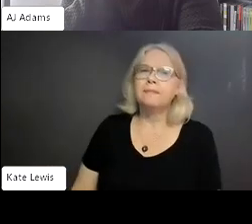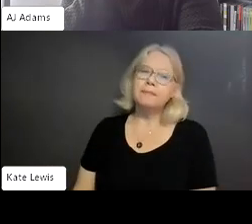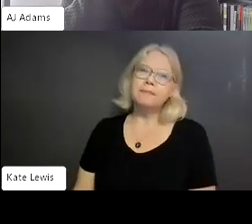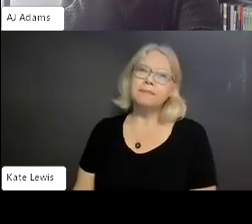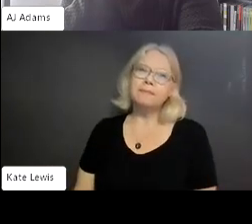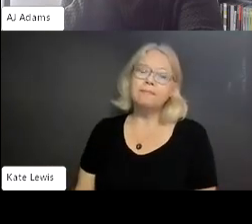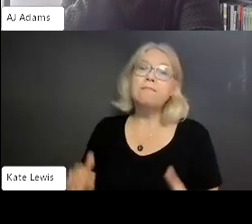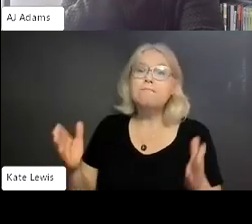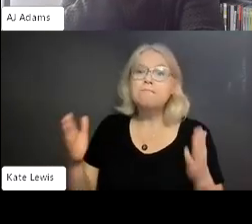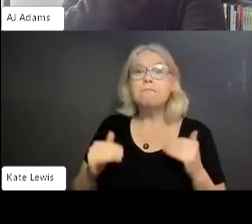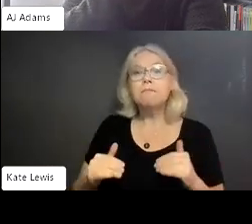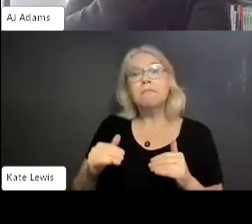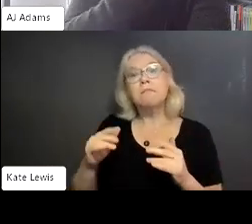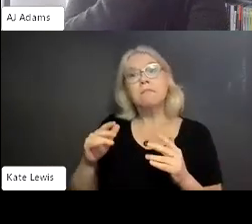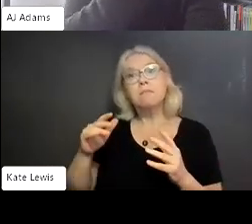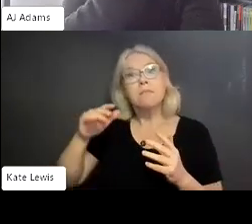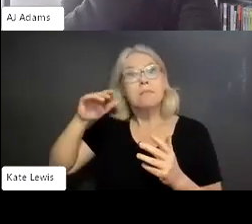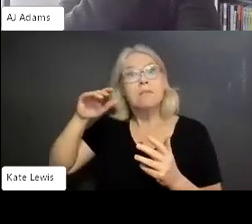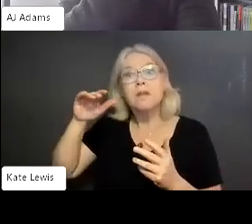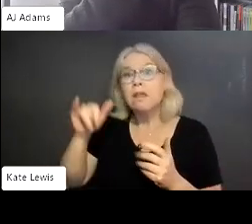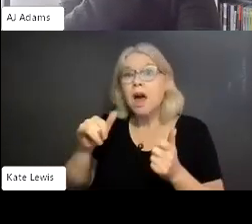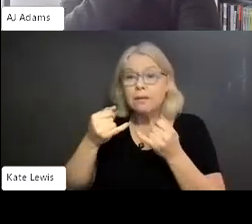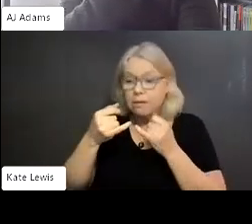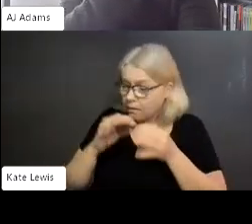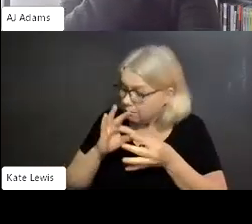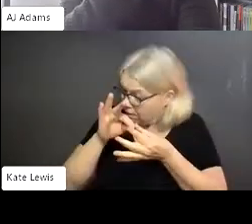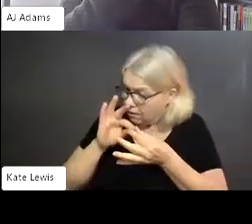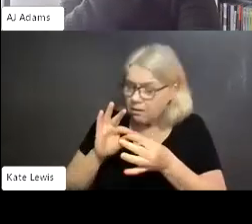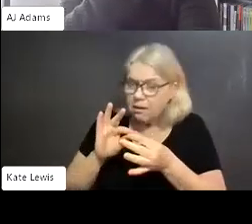and shrink itself, It's lonely at home without you.